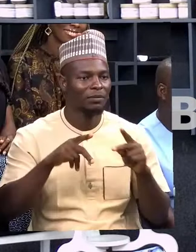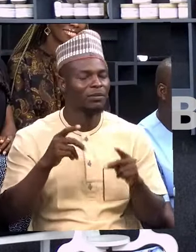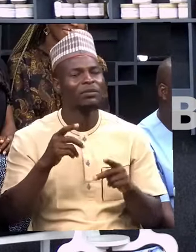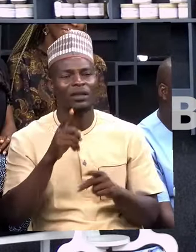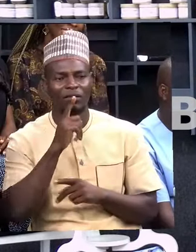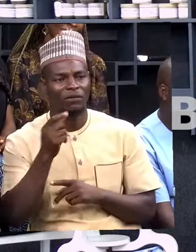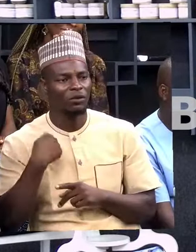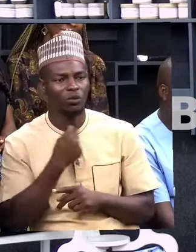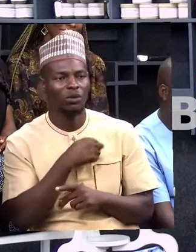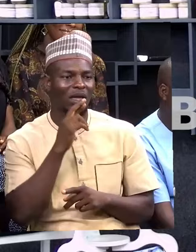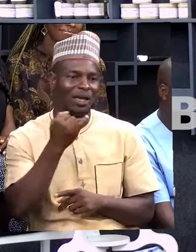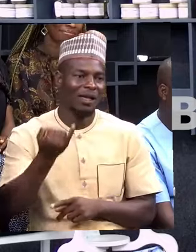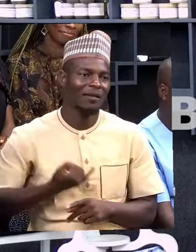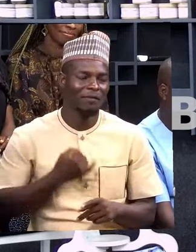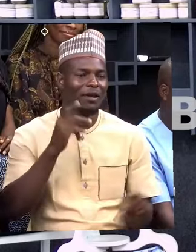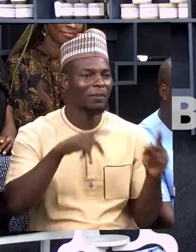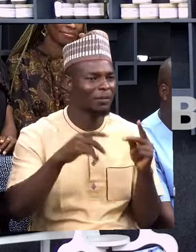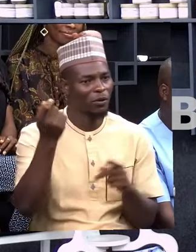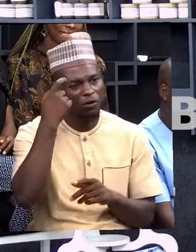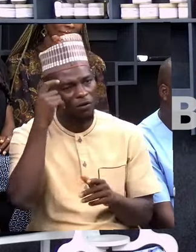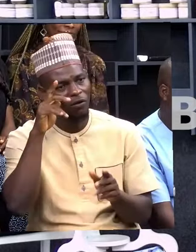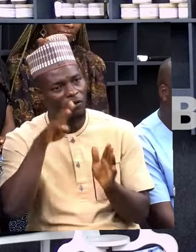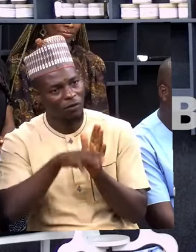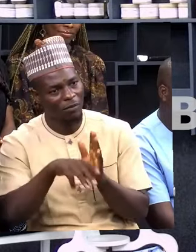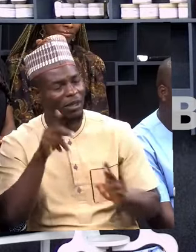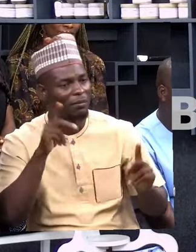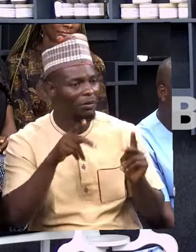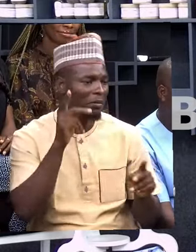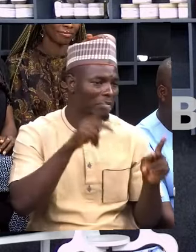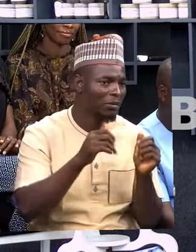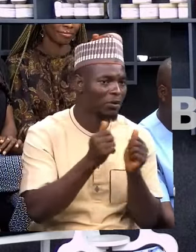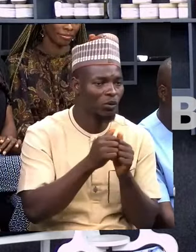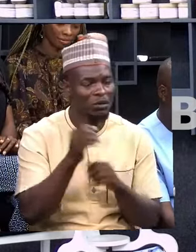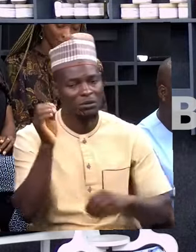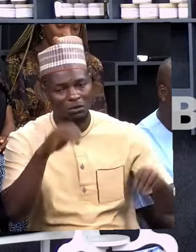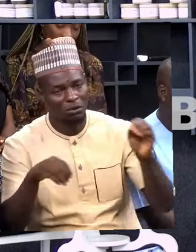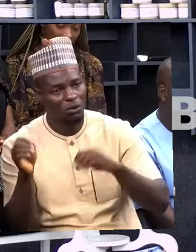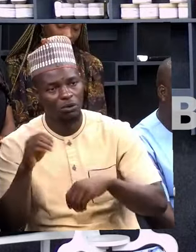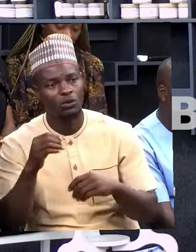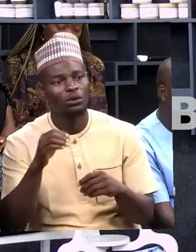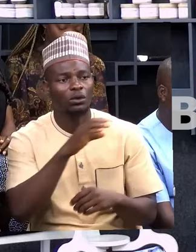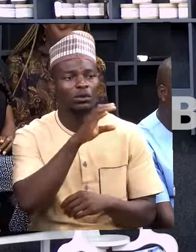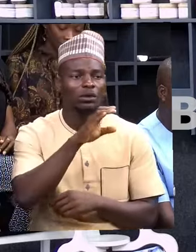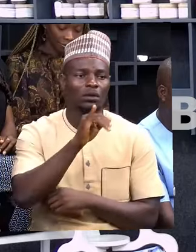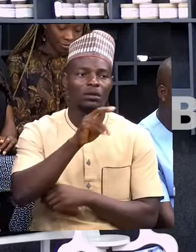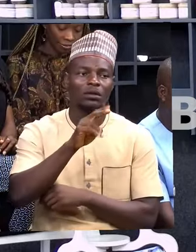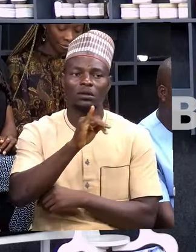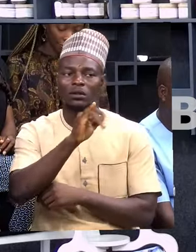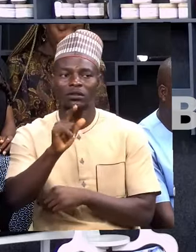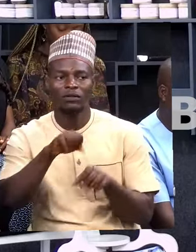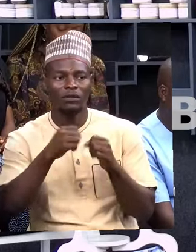even put them for the pipeline. Government people, oh, people we don't also, civil society,